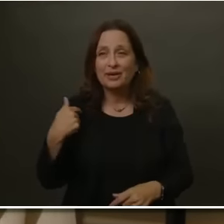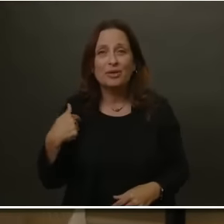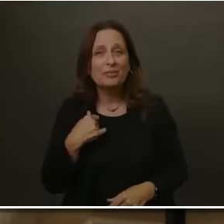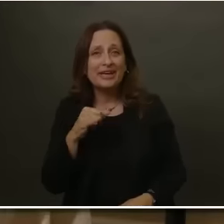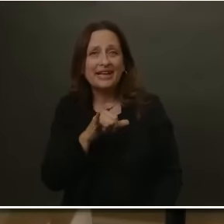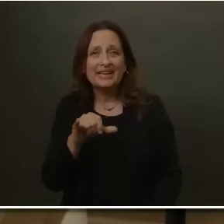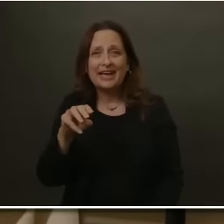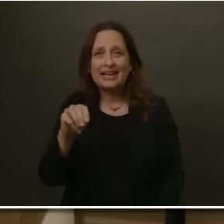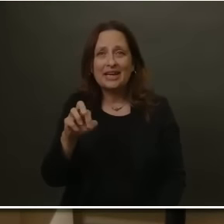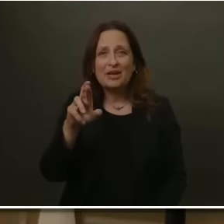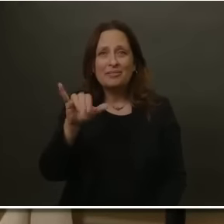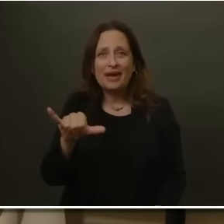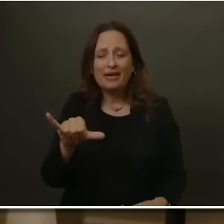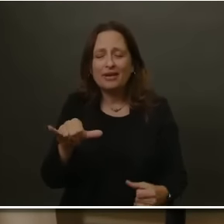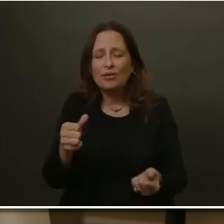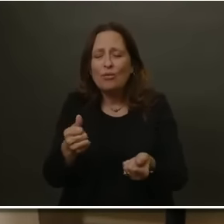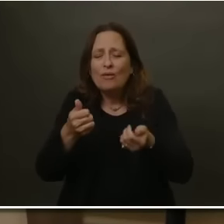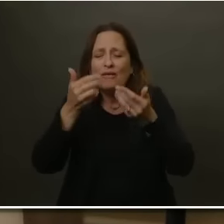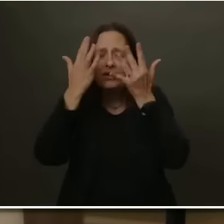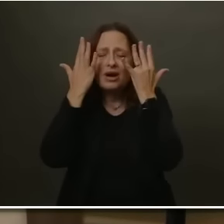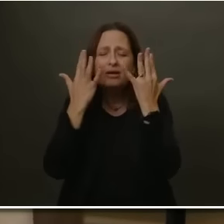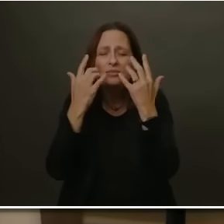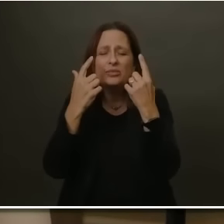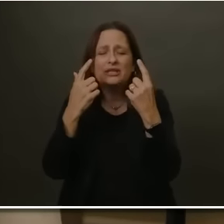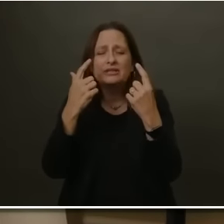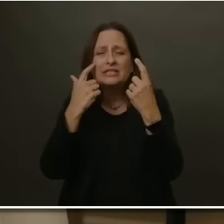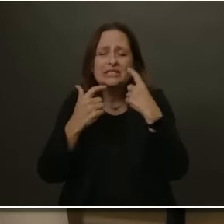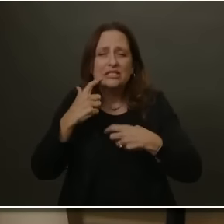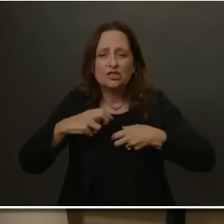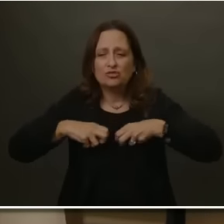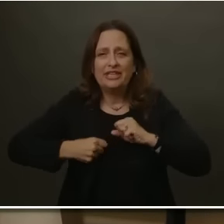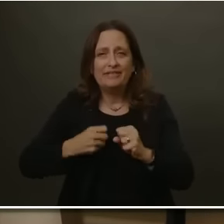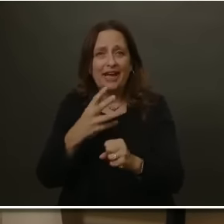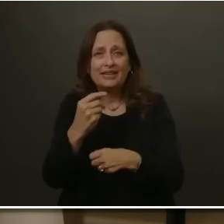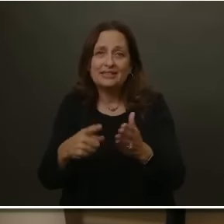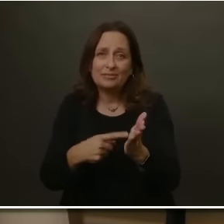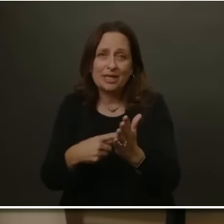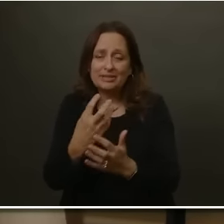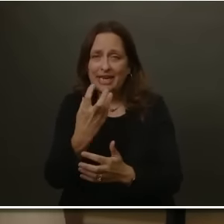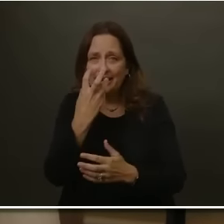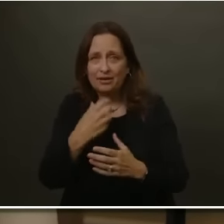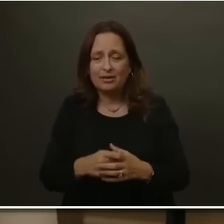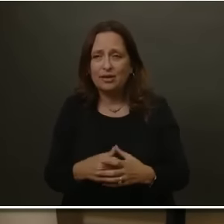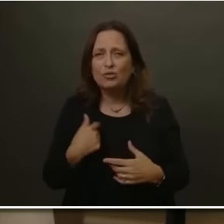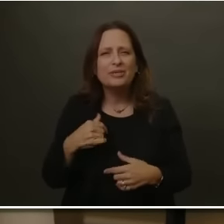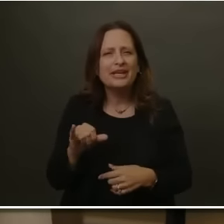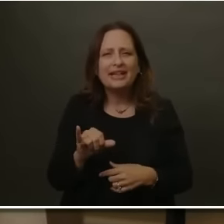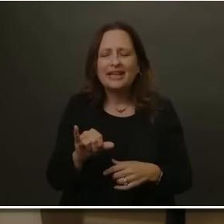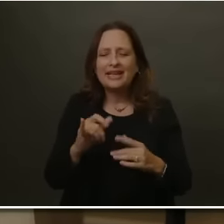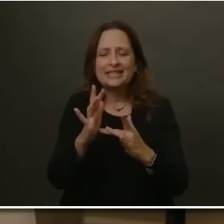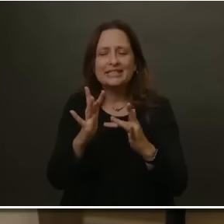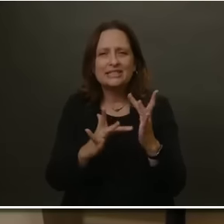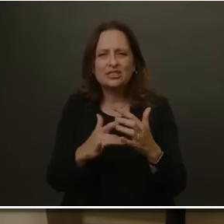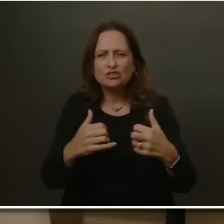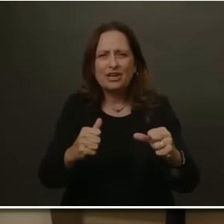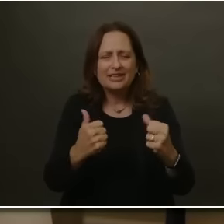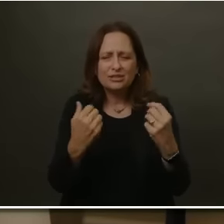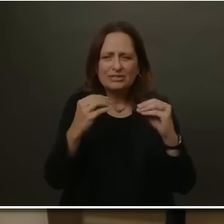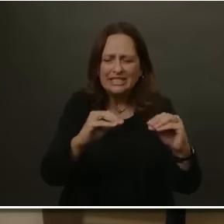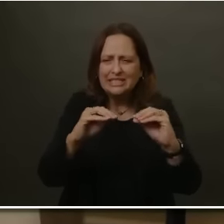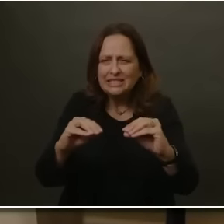Mary, overcome with grief and sometimes anger. We will be Jesus, trying desperately to get people to